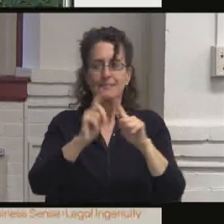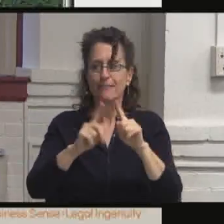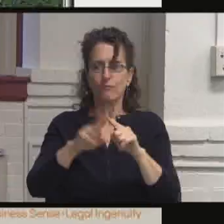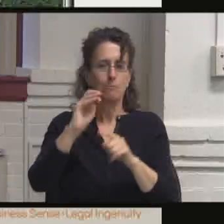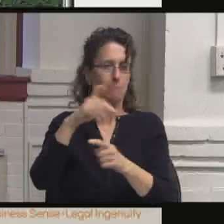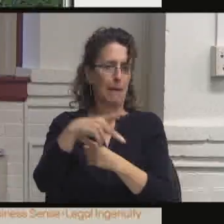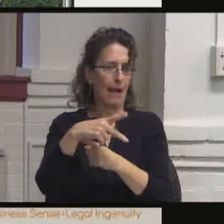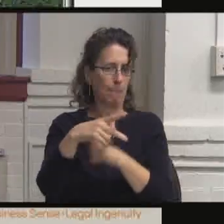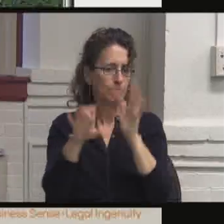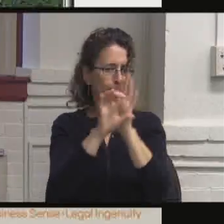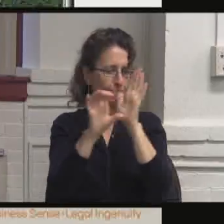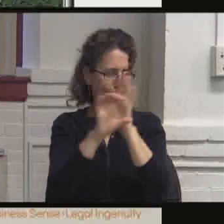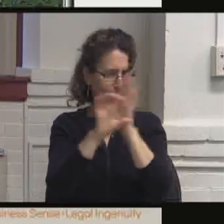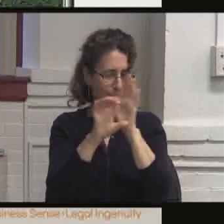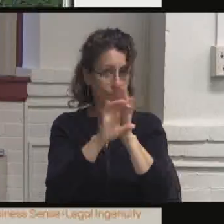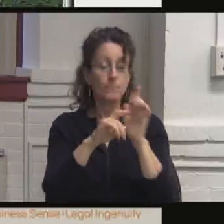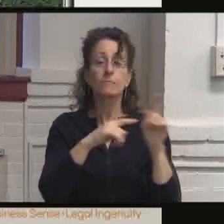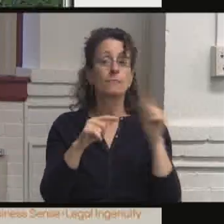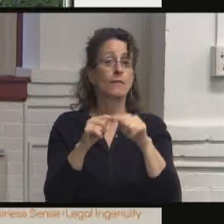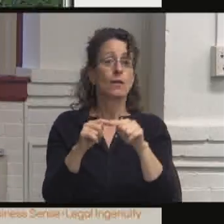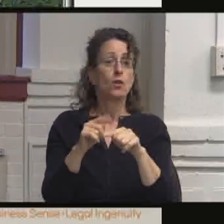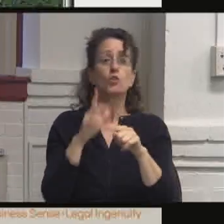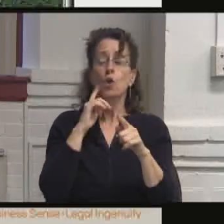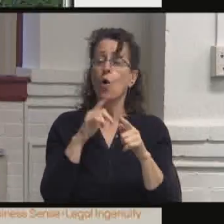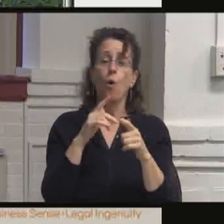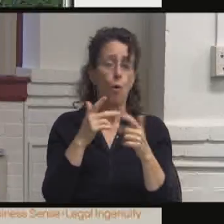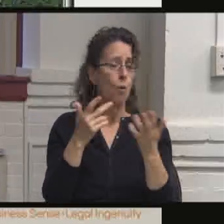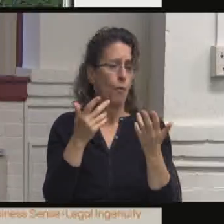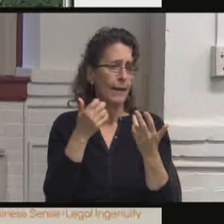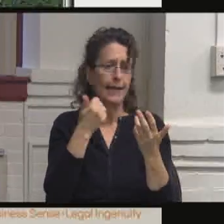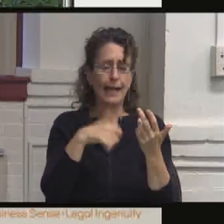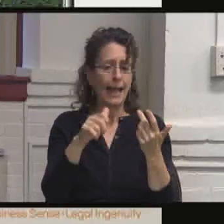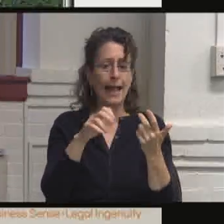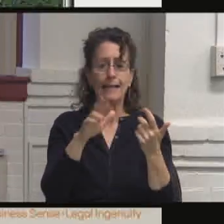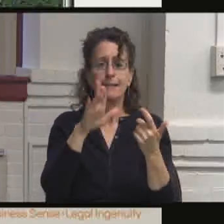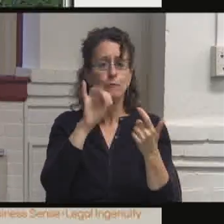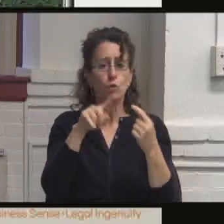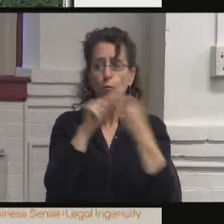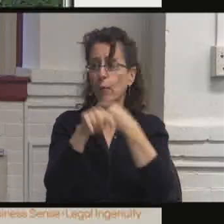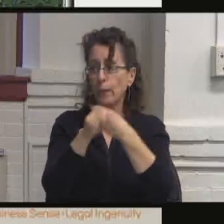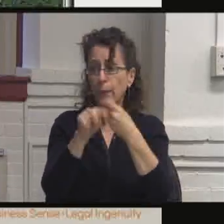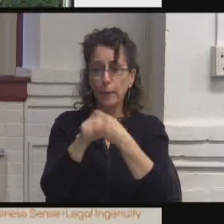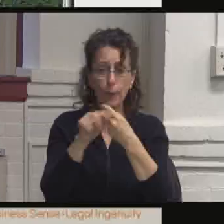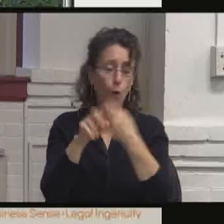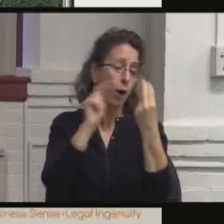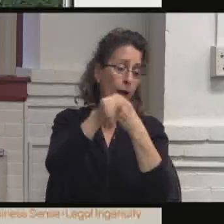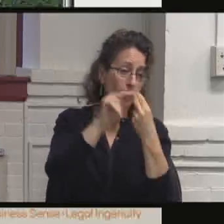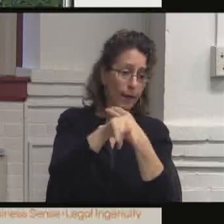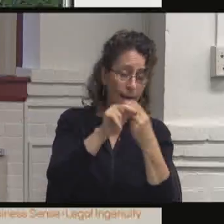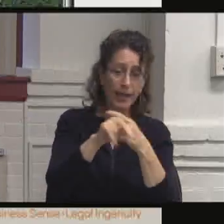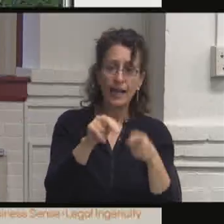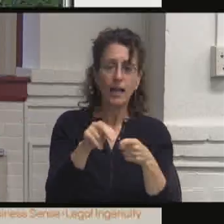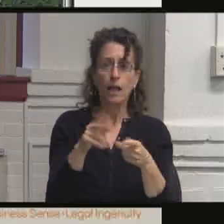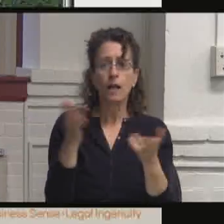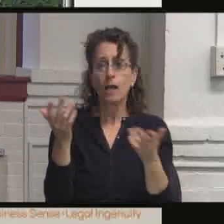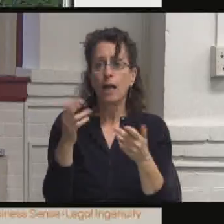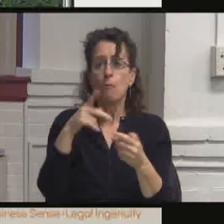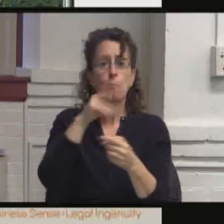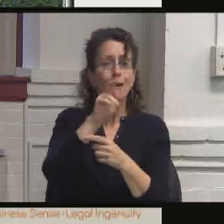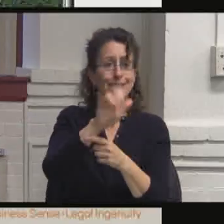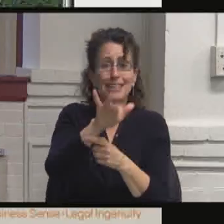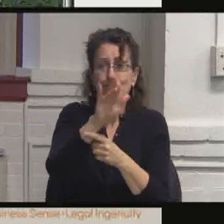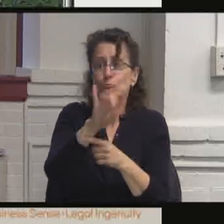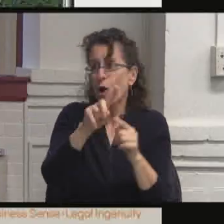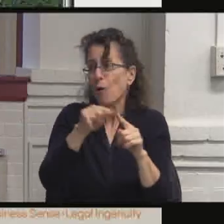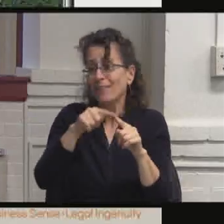that the most visible sections along public roads of this particular facility is obviously right in that commercial area. That's all that red that's